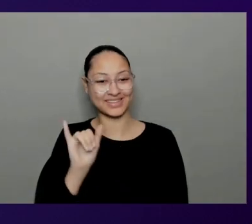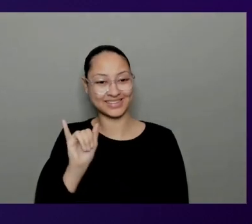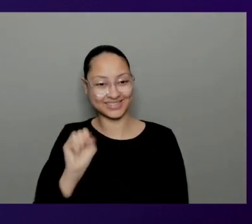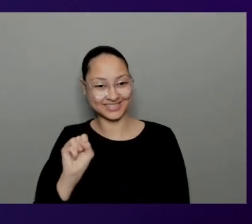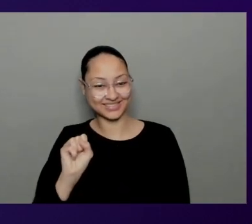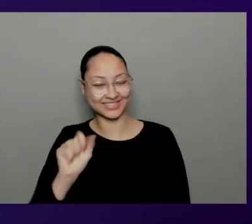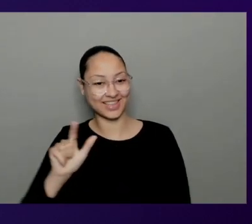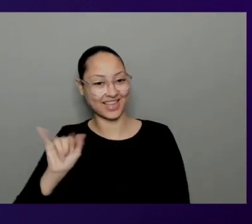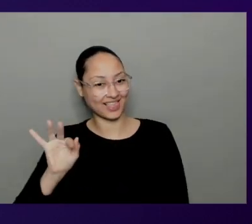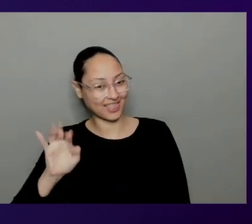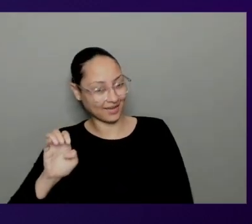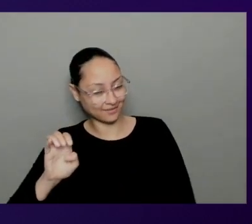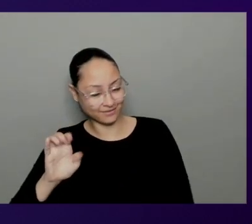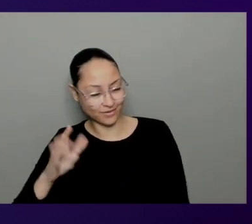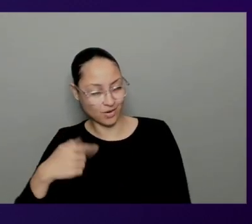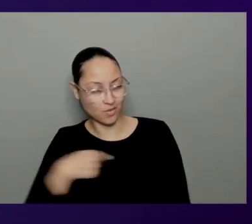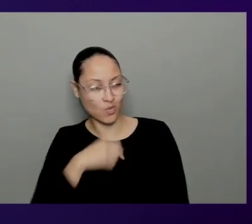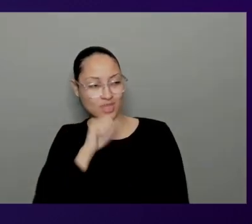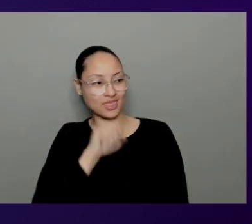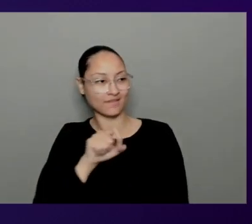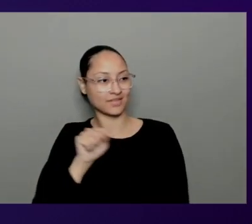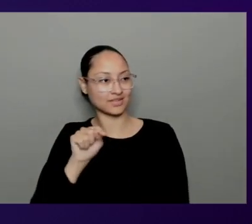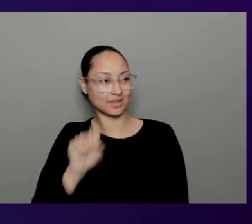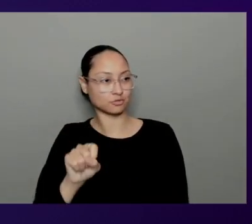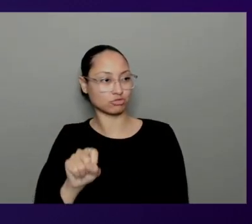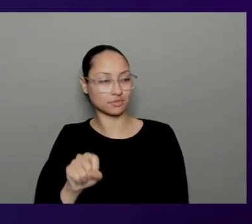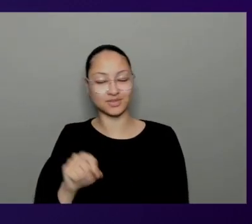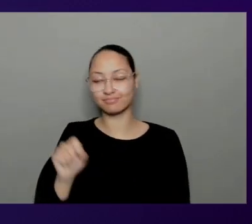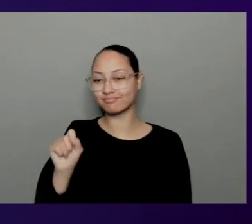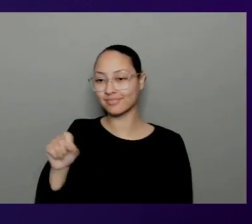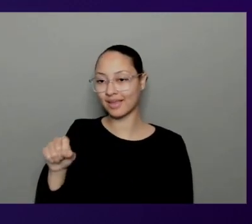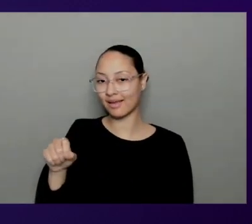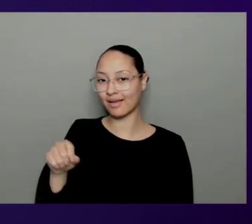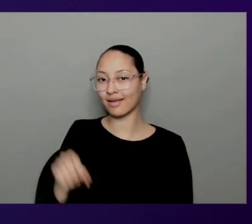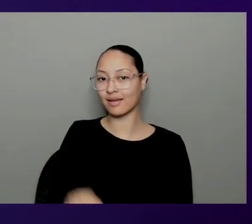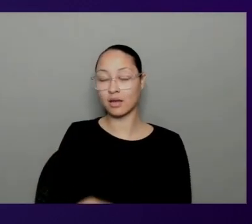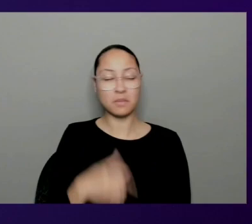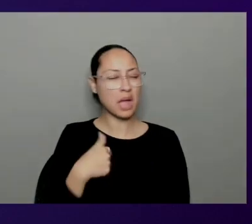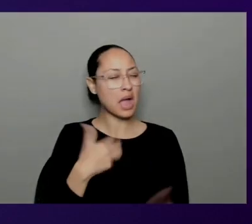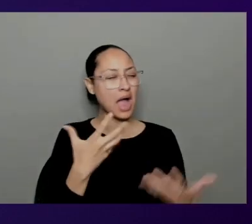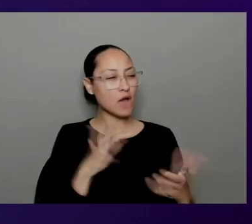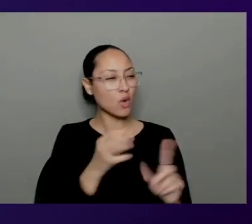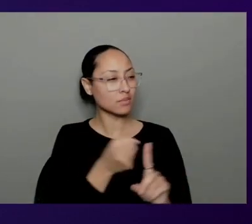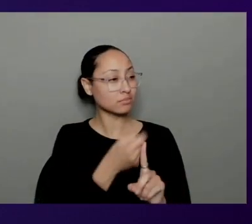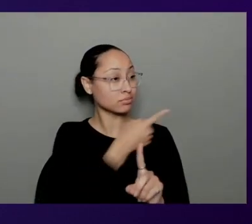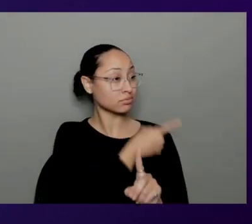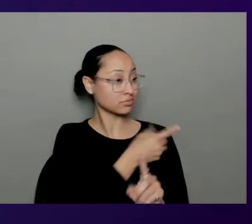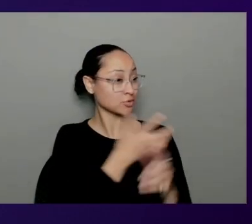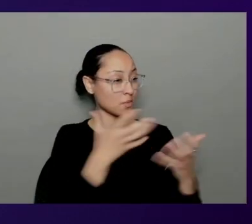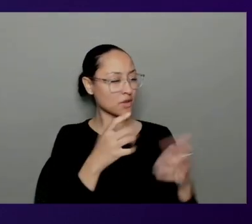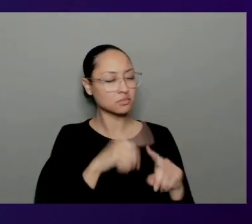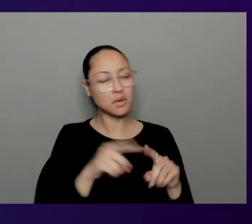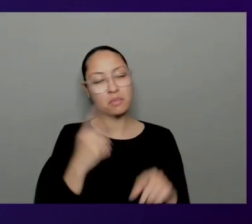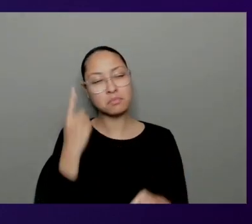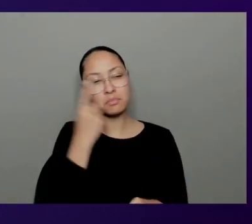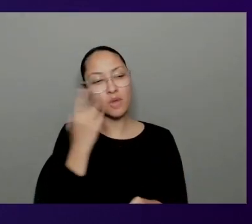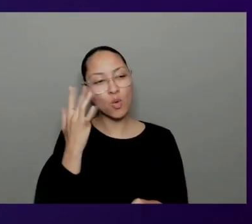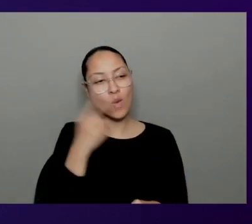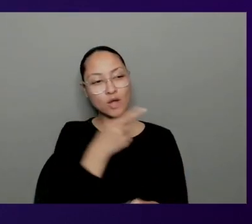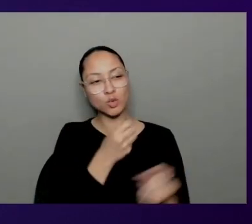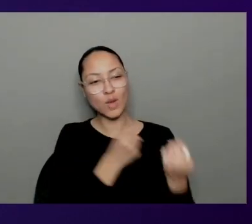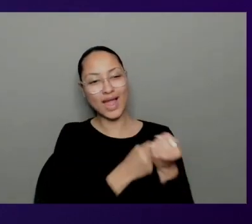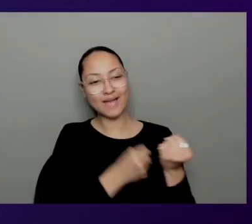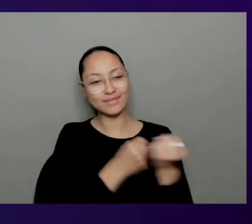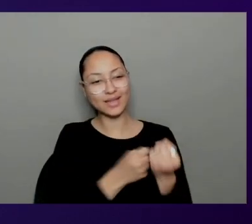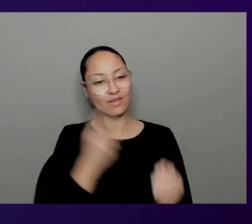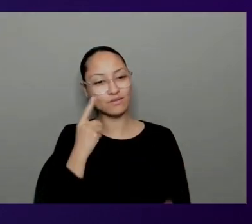life. Yeah, I mean, I don't want to derail you too much, but why do you, in particular, advocate for TypeScript here?